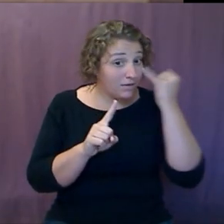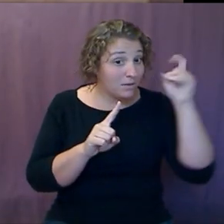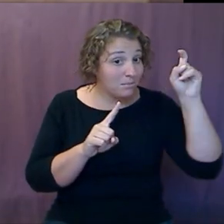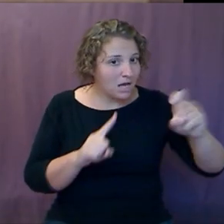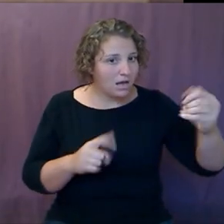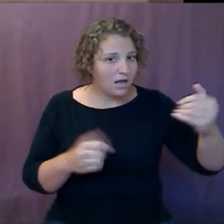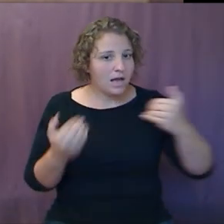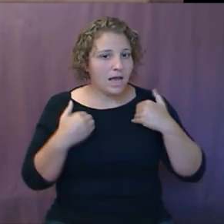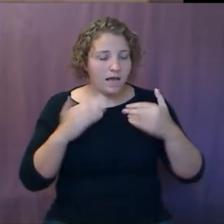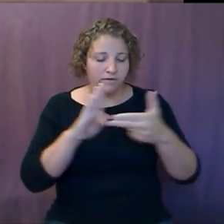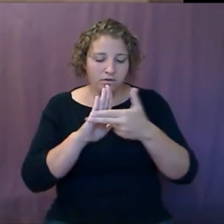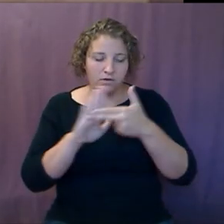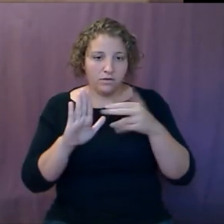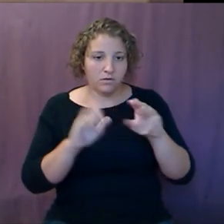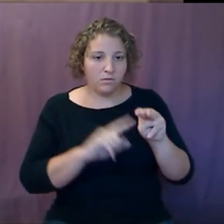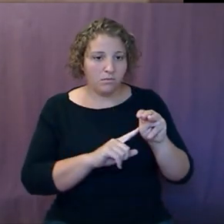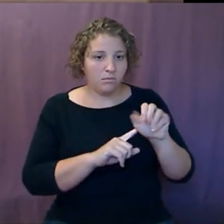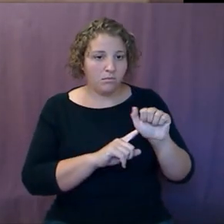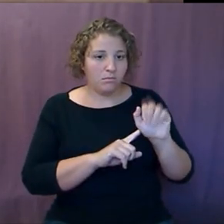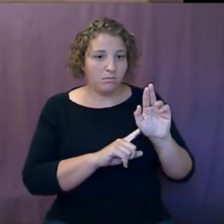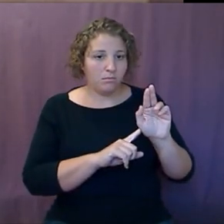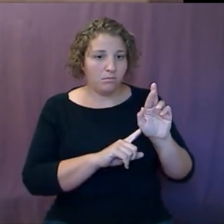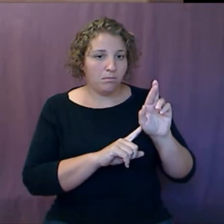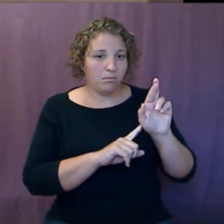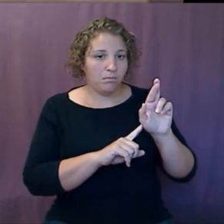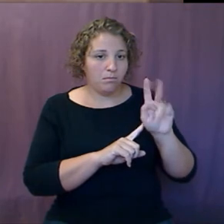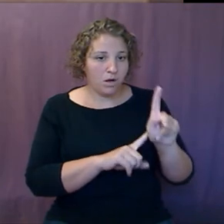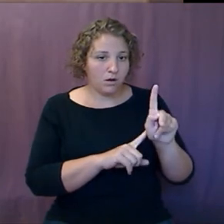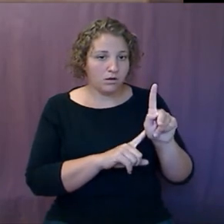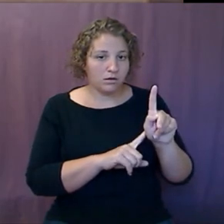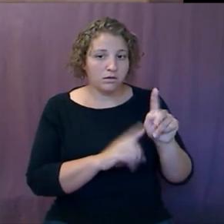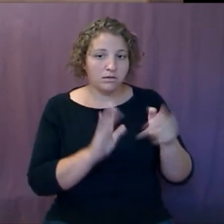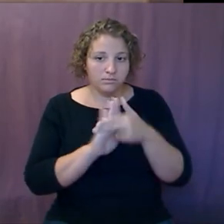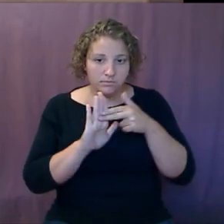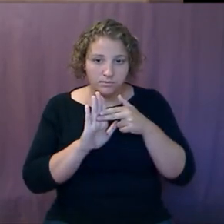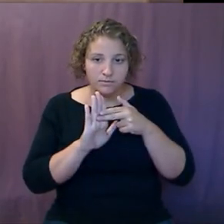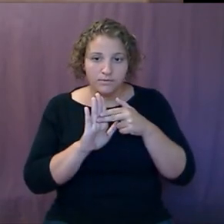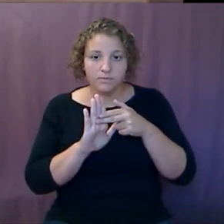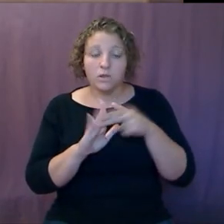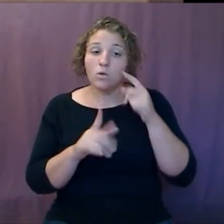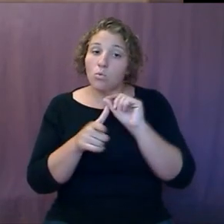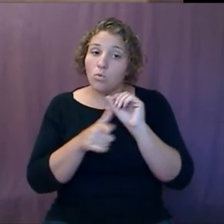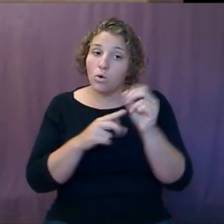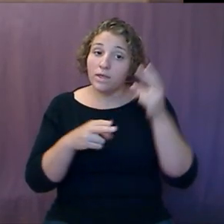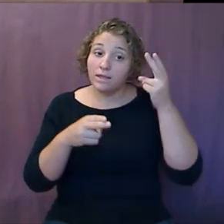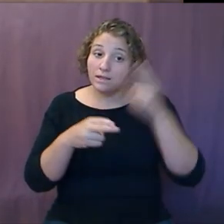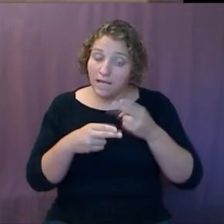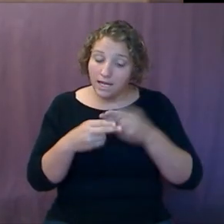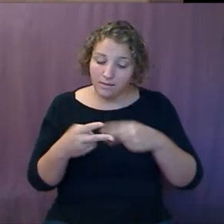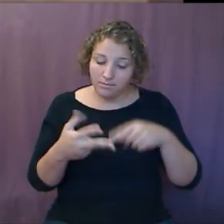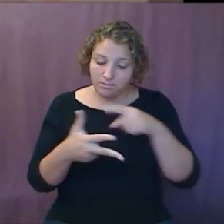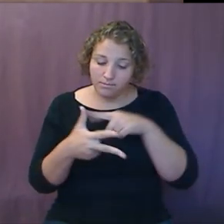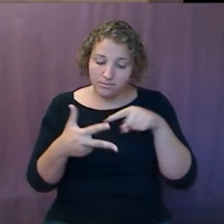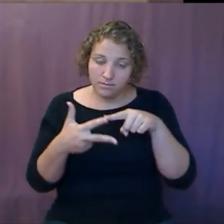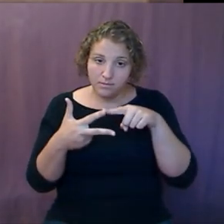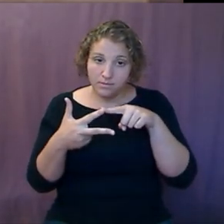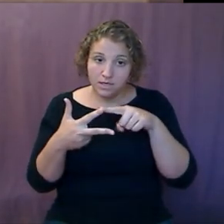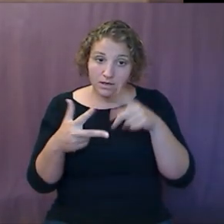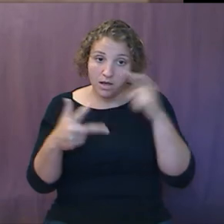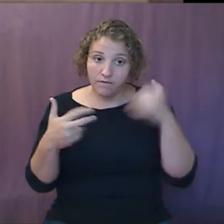again that impression or something in your body or the name of the beast a second option or the number the word is